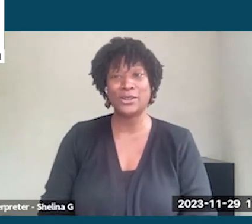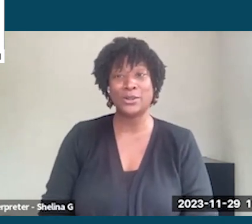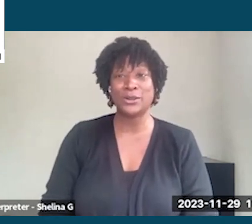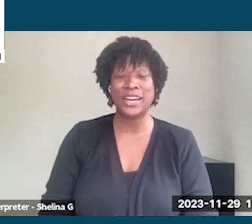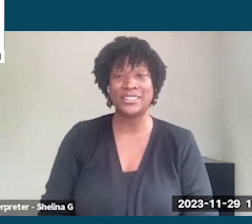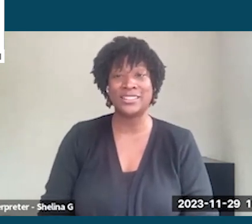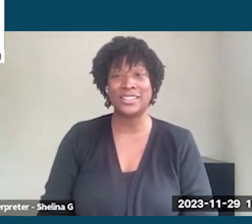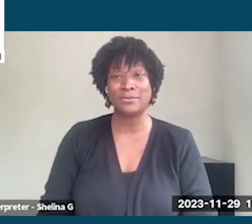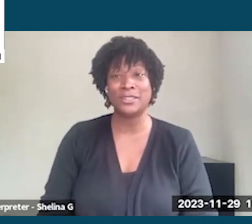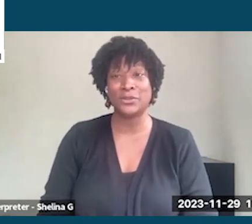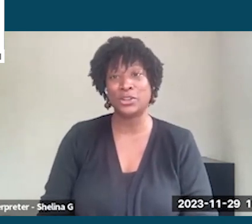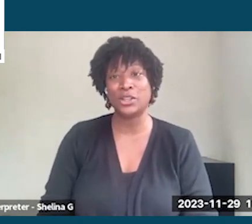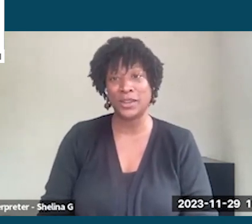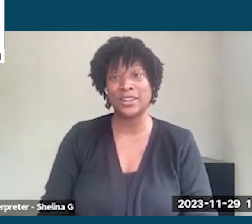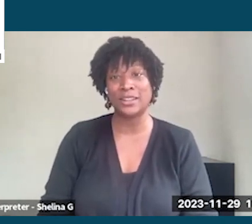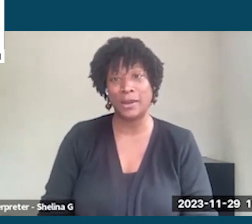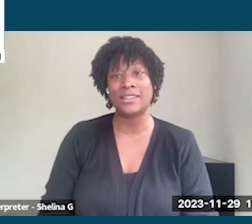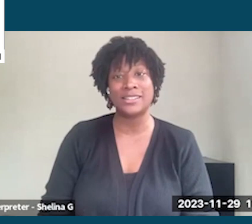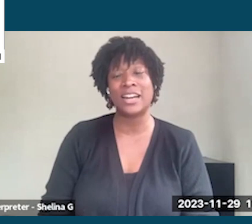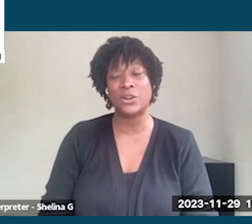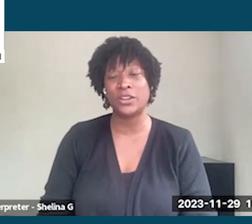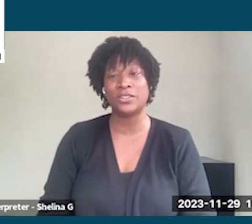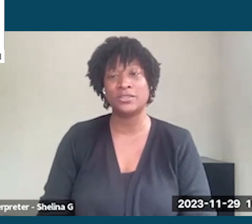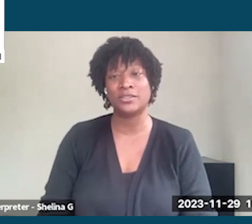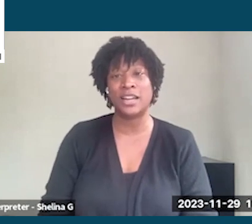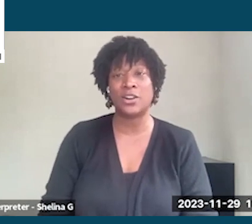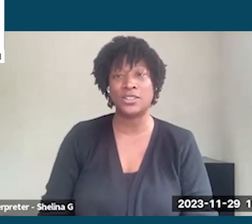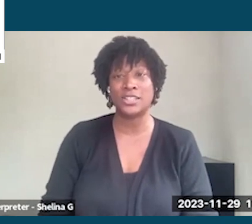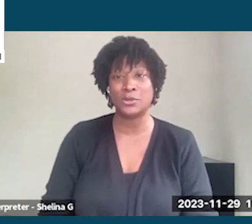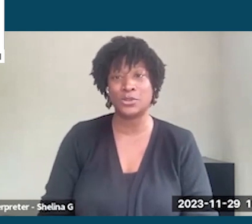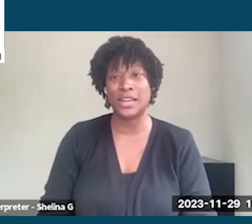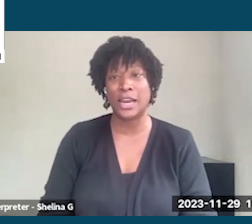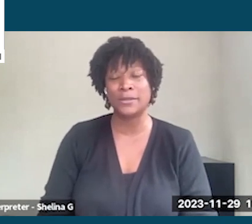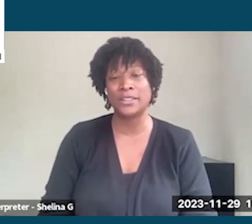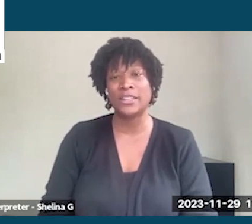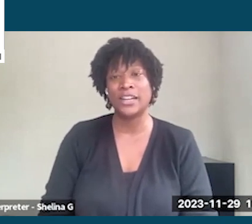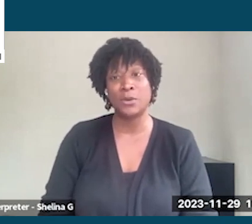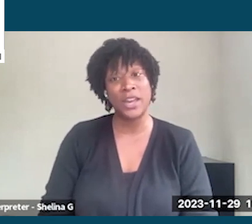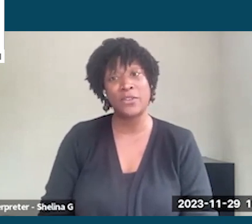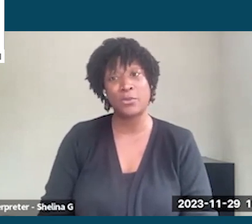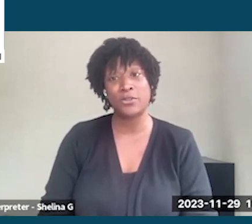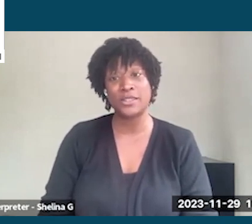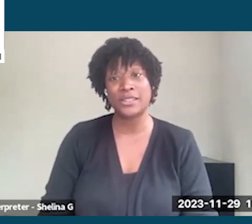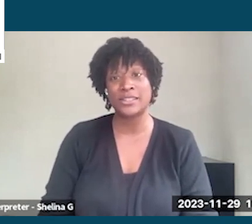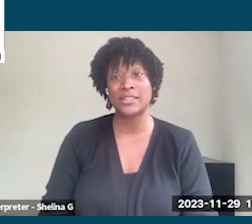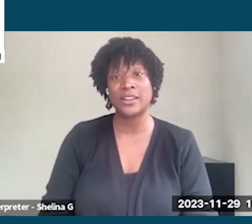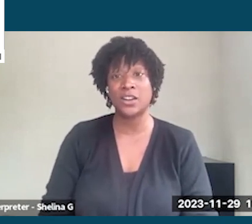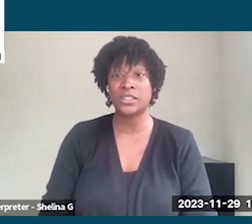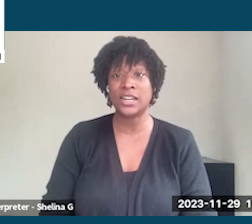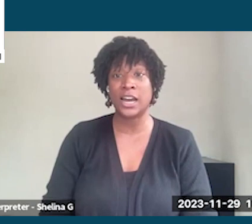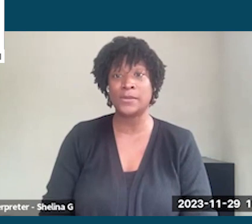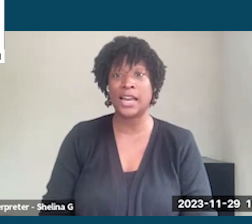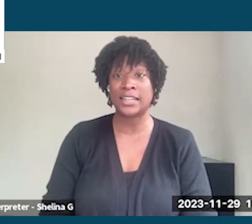but I've also had some difficulty with it in the past. I know not all systems are the same, but we have our